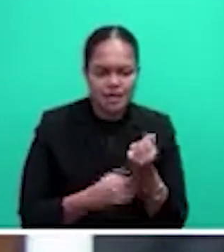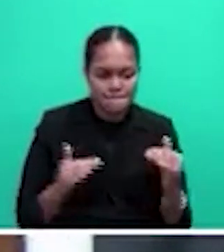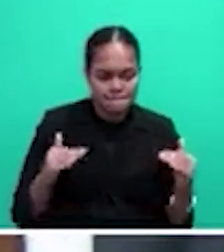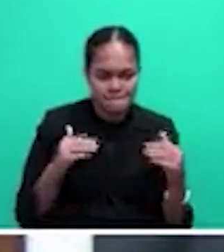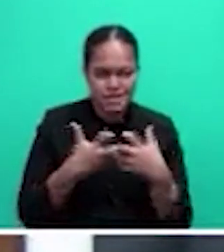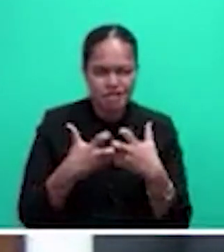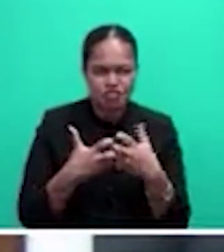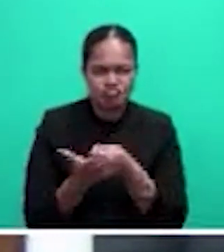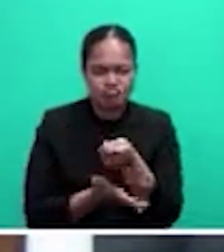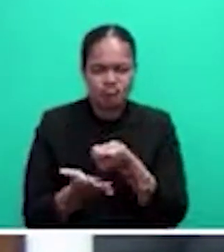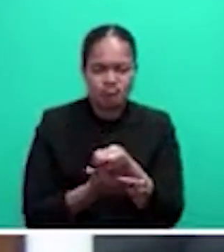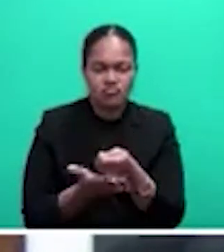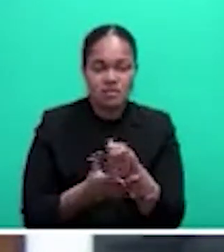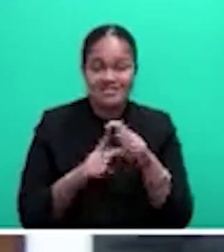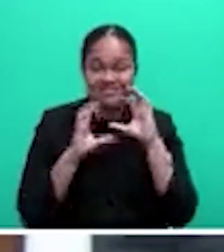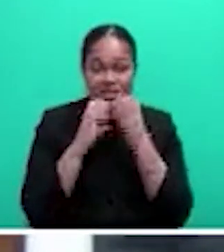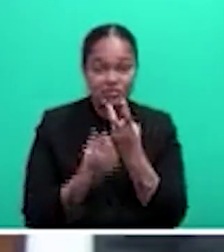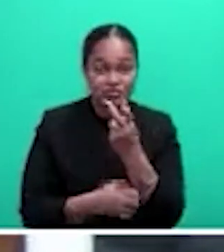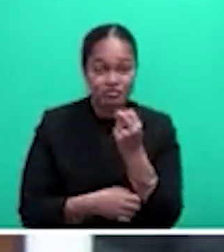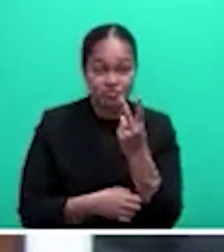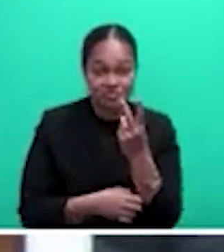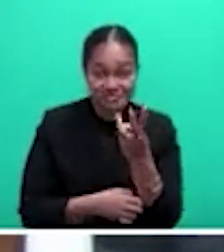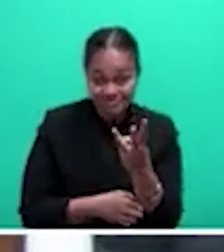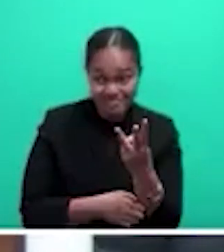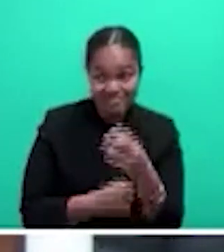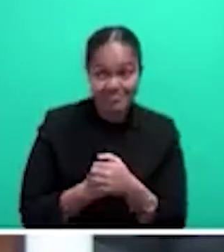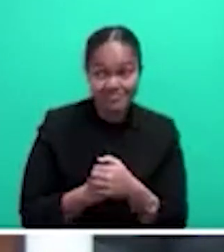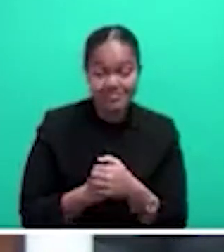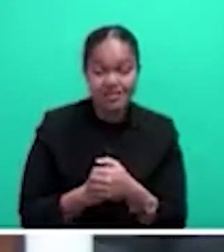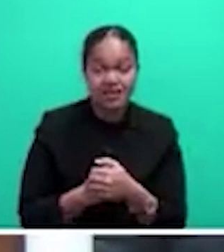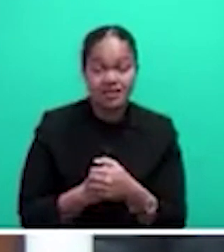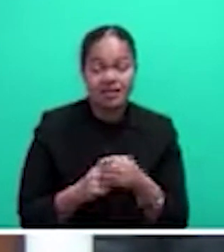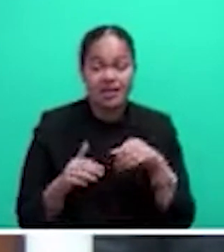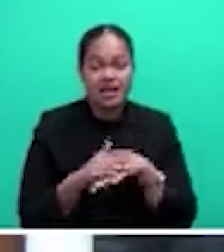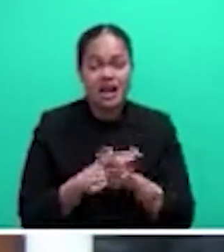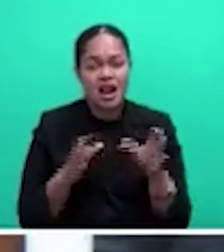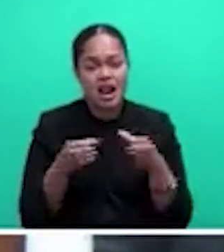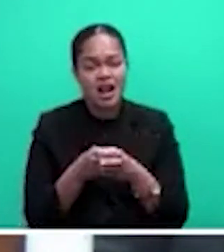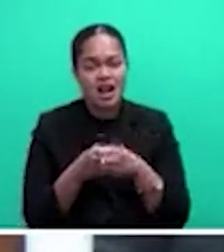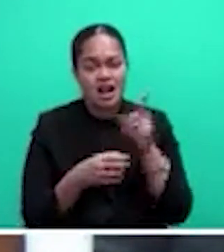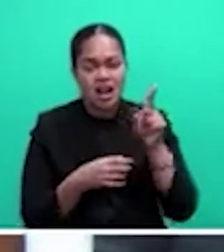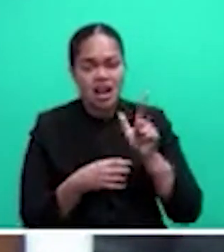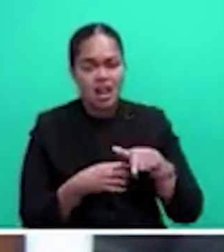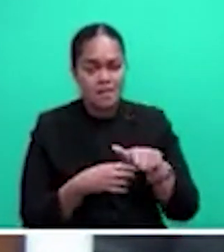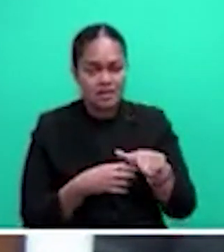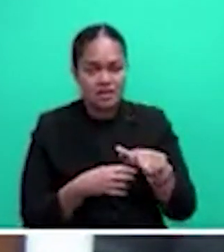families. In December 2023, Dovata subdivision in Lambasa was completed,